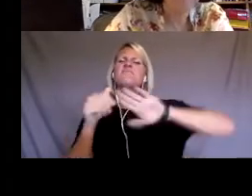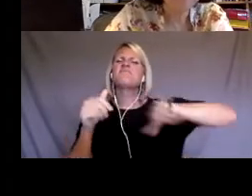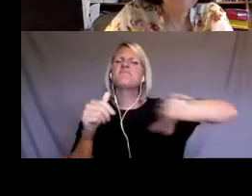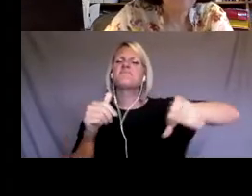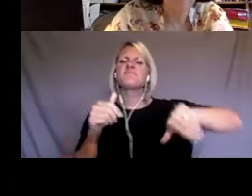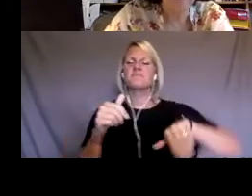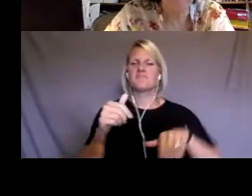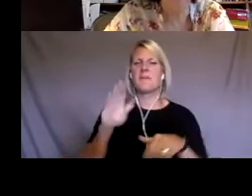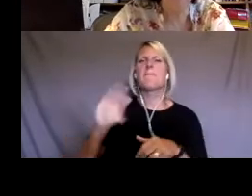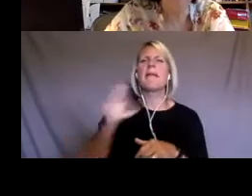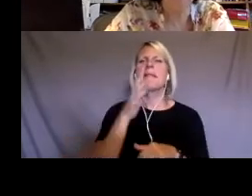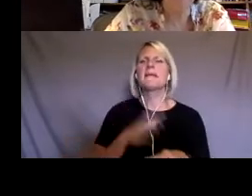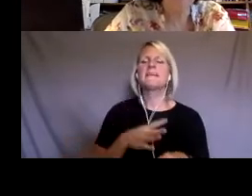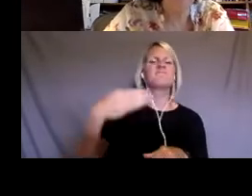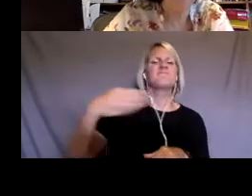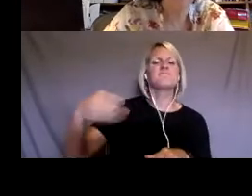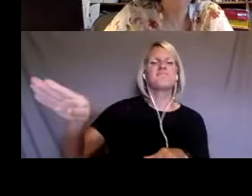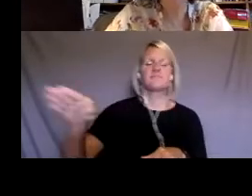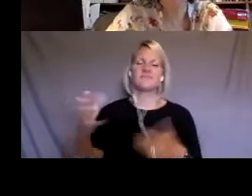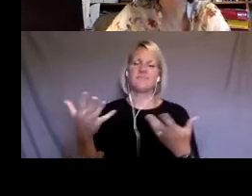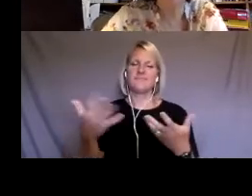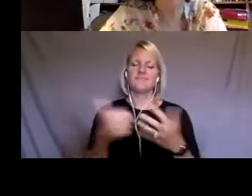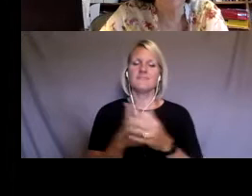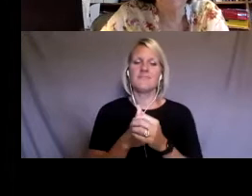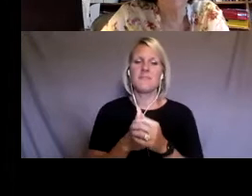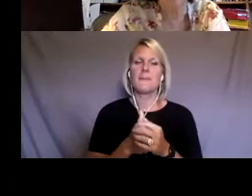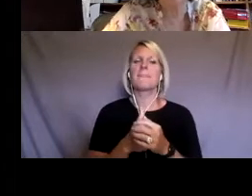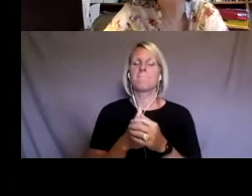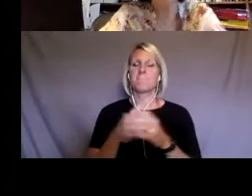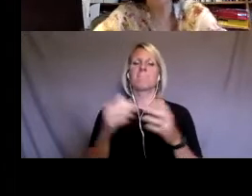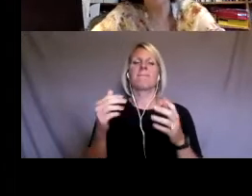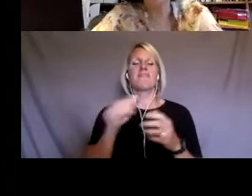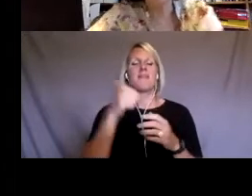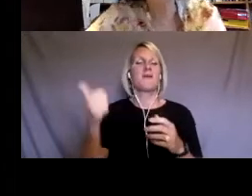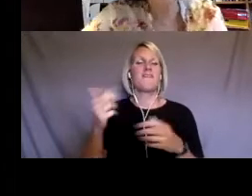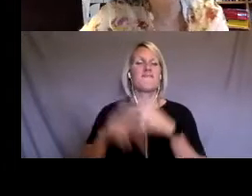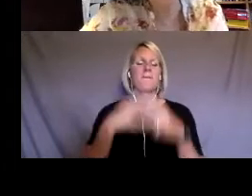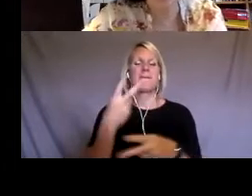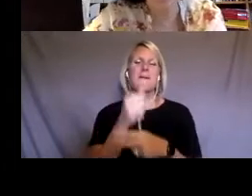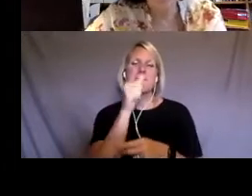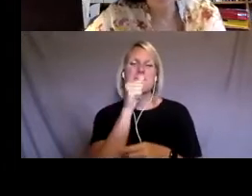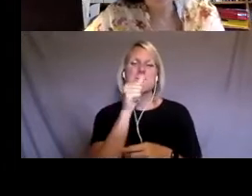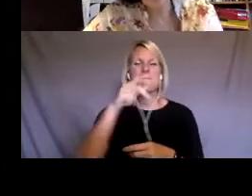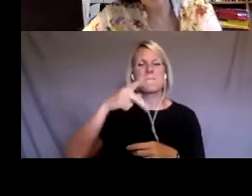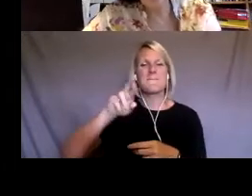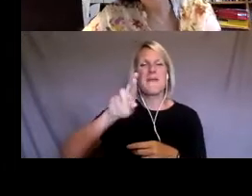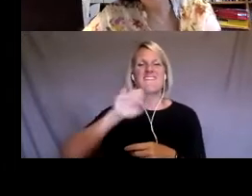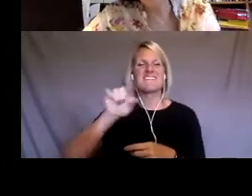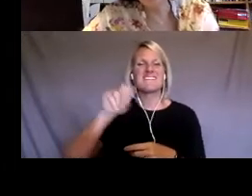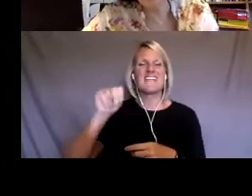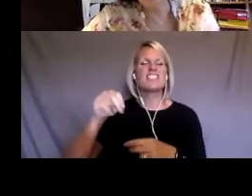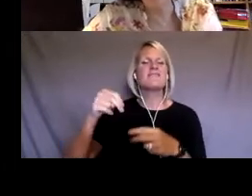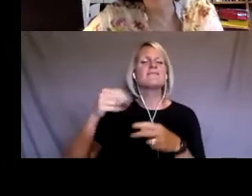etc. Another form of privatization is fencing. I get a kick out of this because here you see a kind